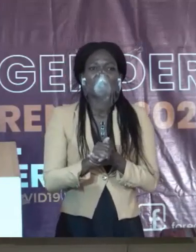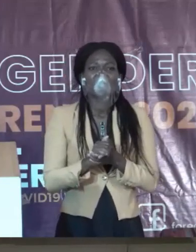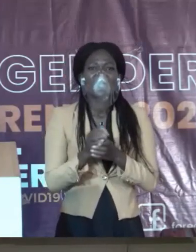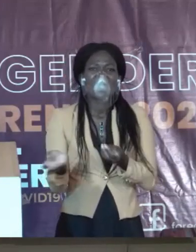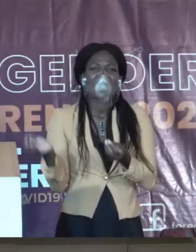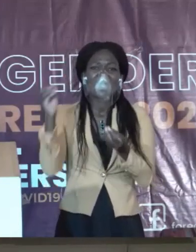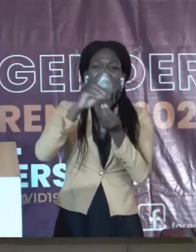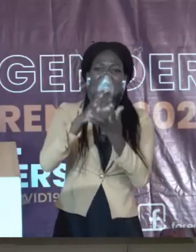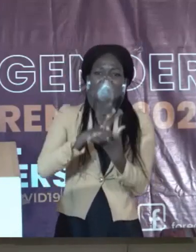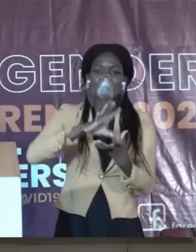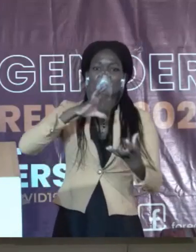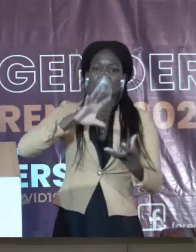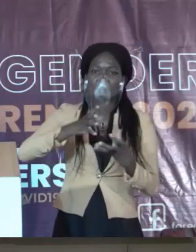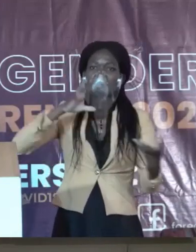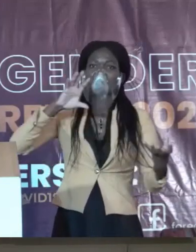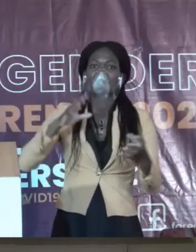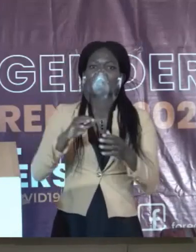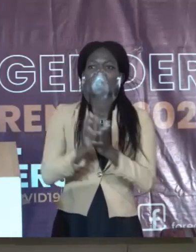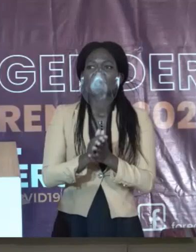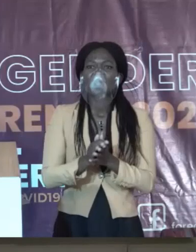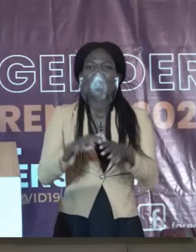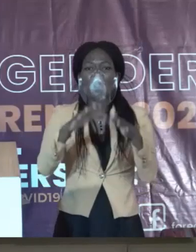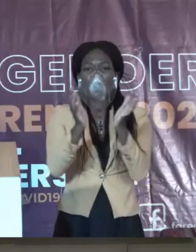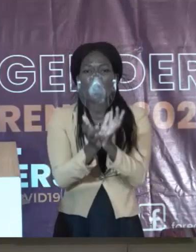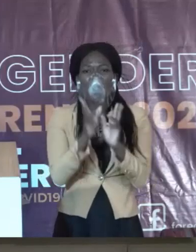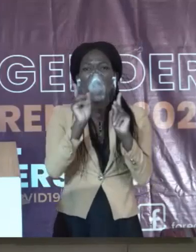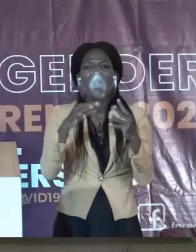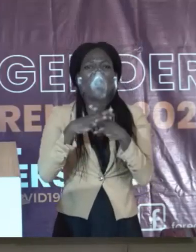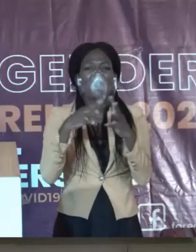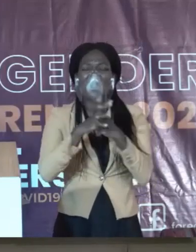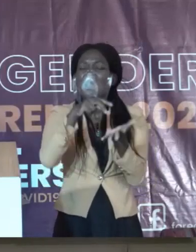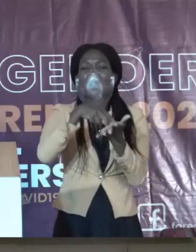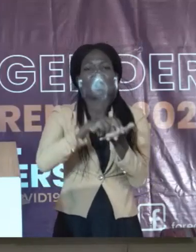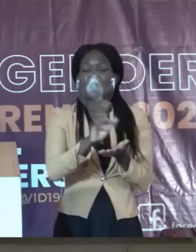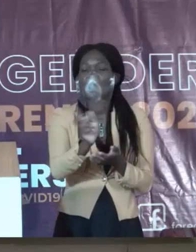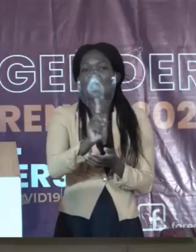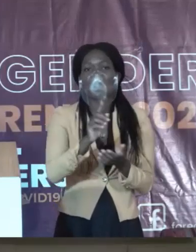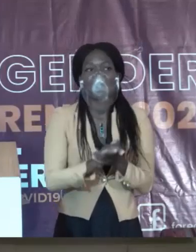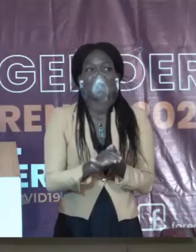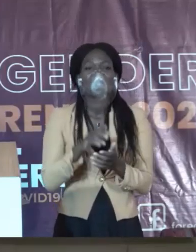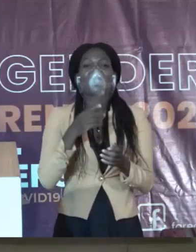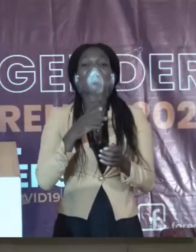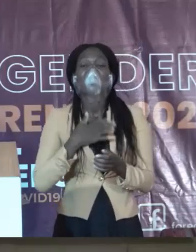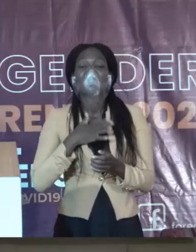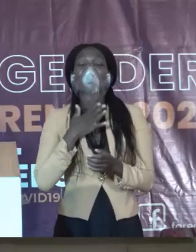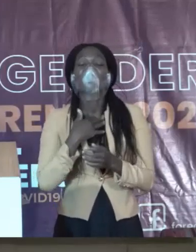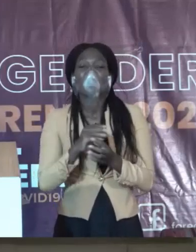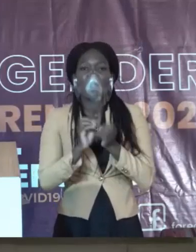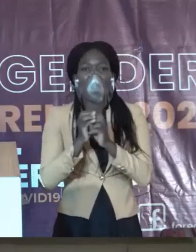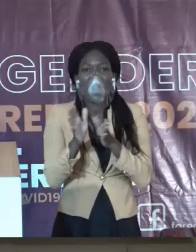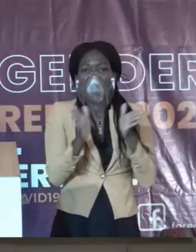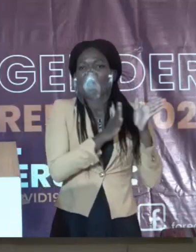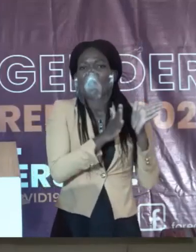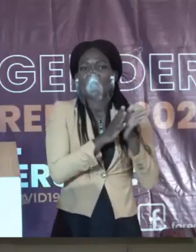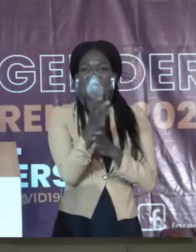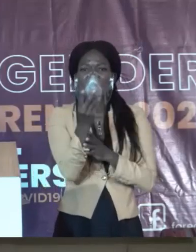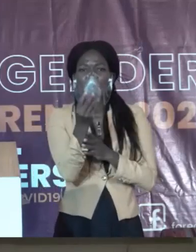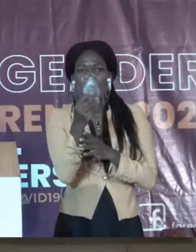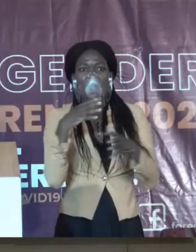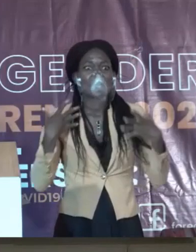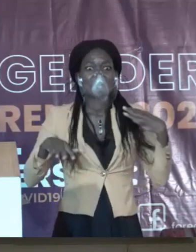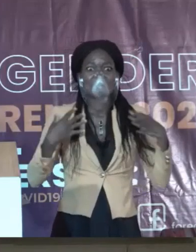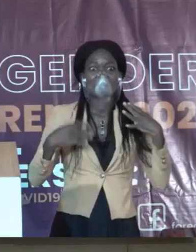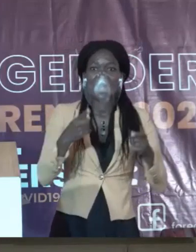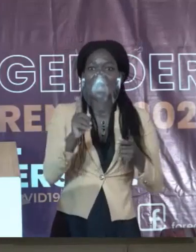who are poor post-COVID. So what we're talking about here is to avoid economic scarring, and